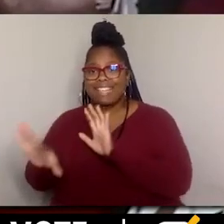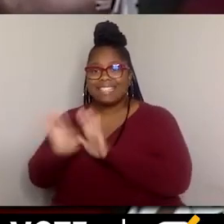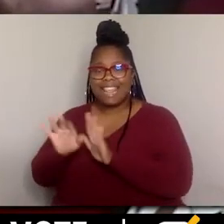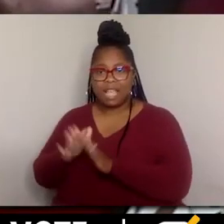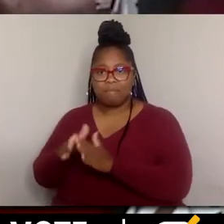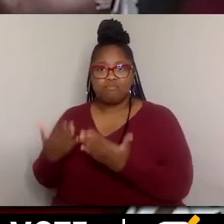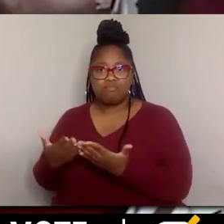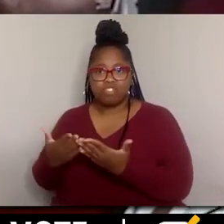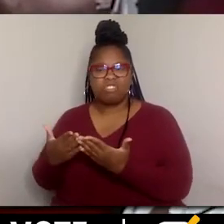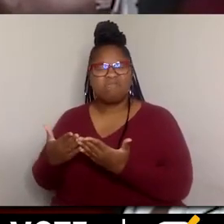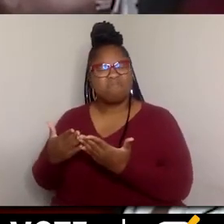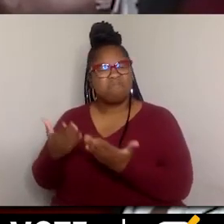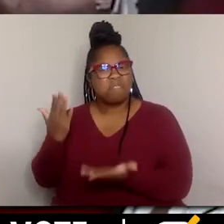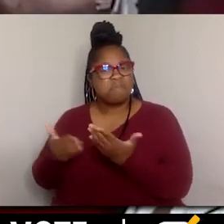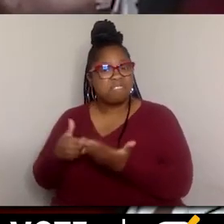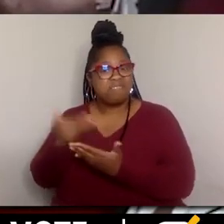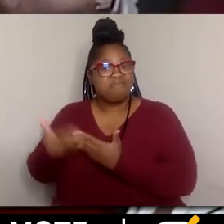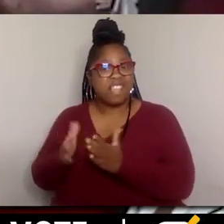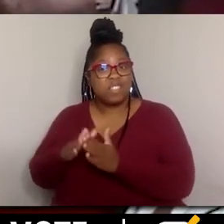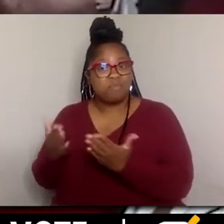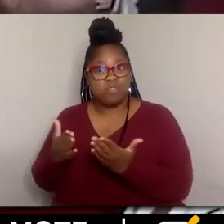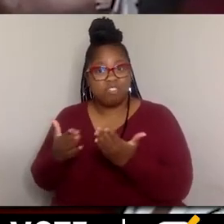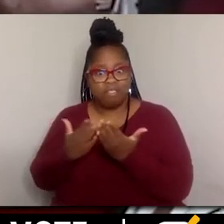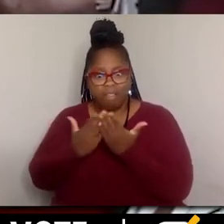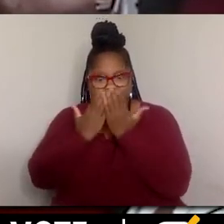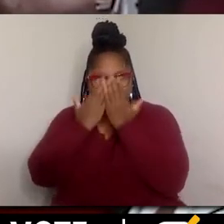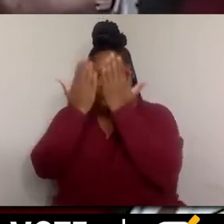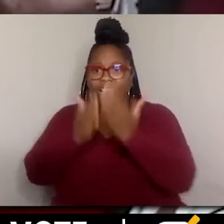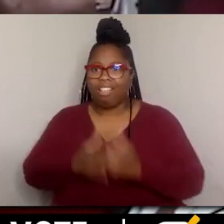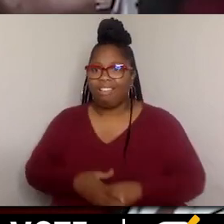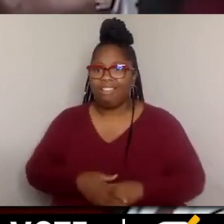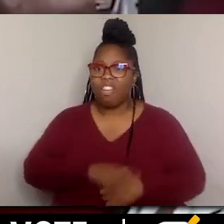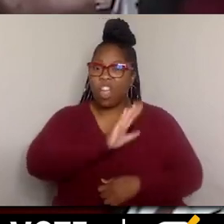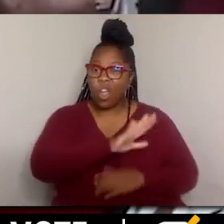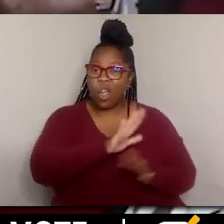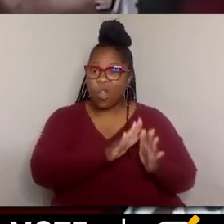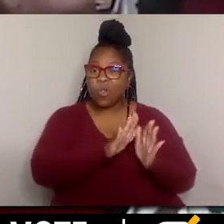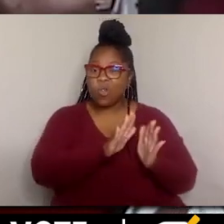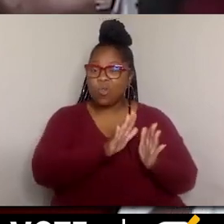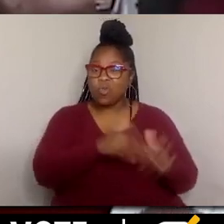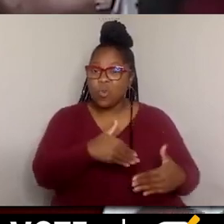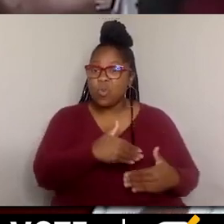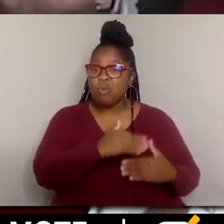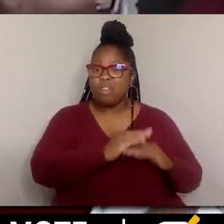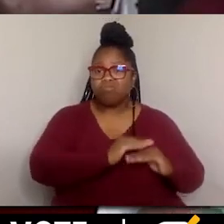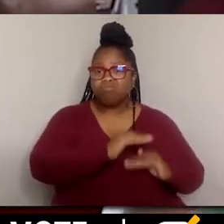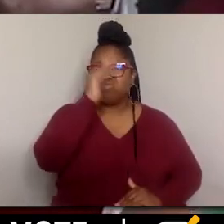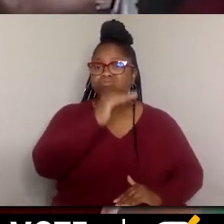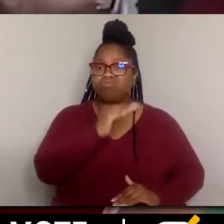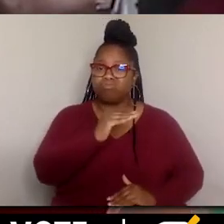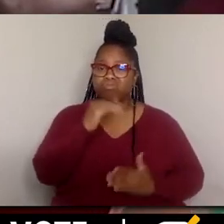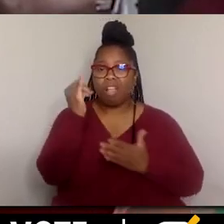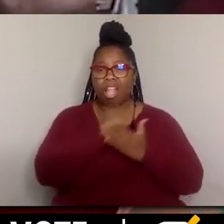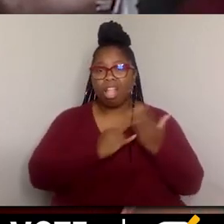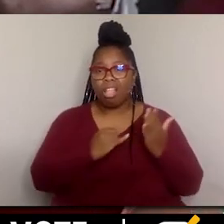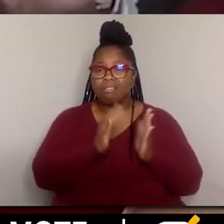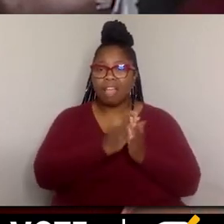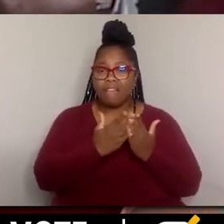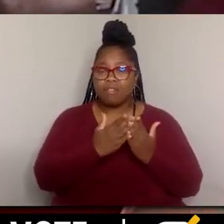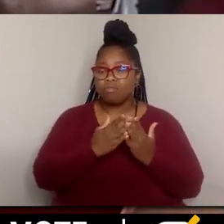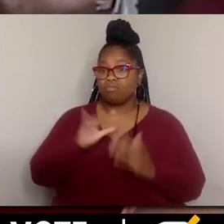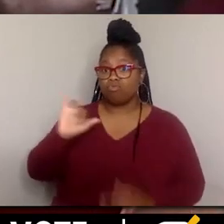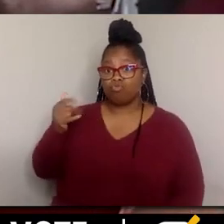can love. Her room is stacked with graphic novels like John Lewis's